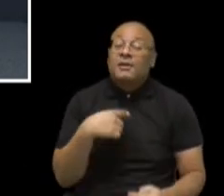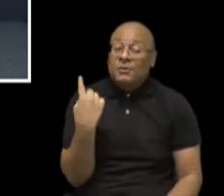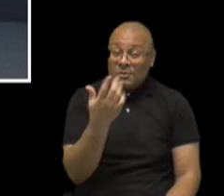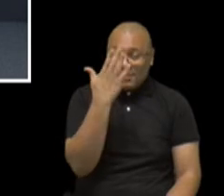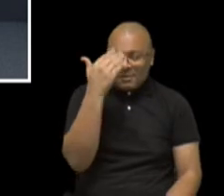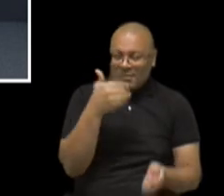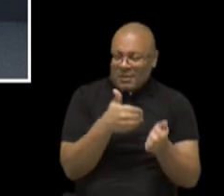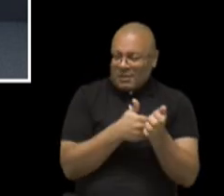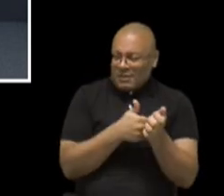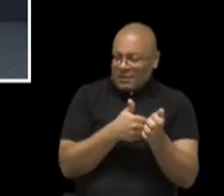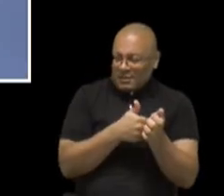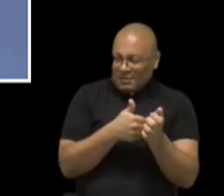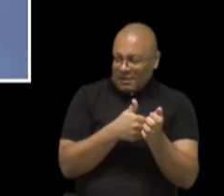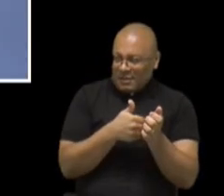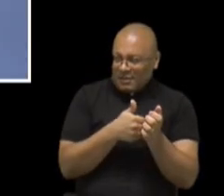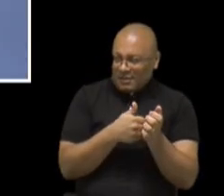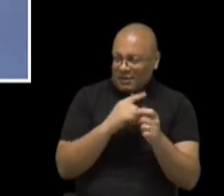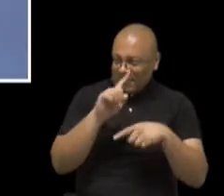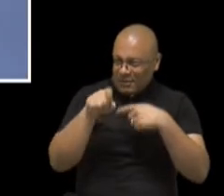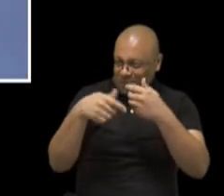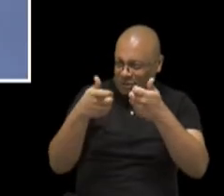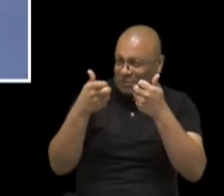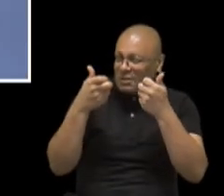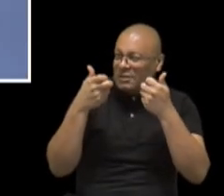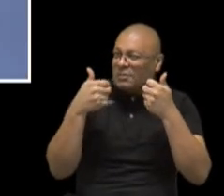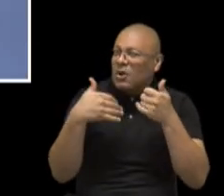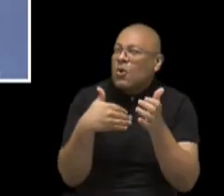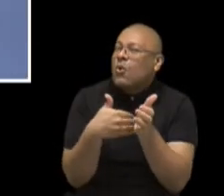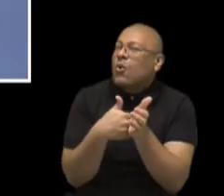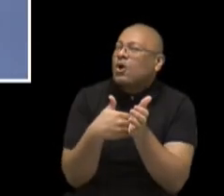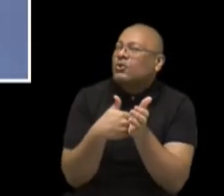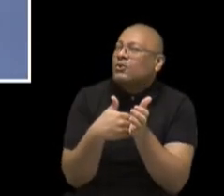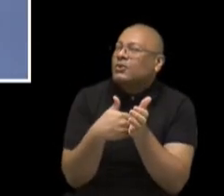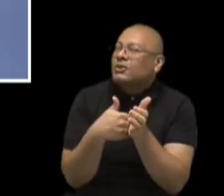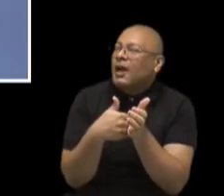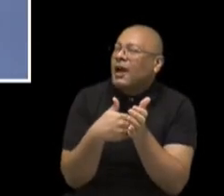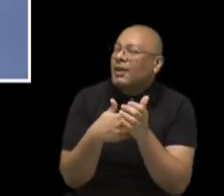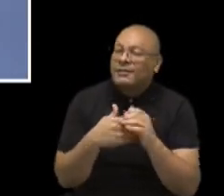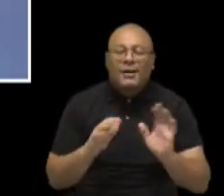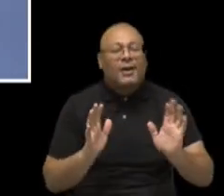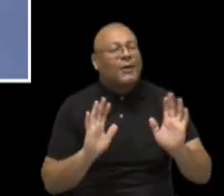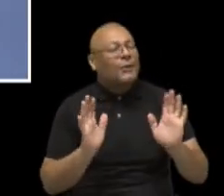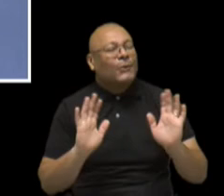flea markets then after, a guide to the secret flea markets of Italy. No.